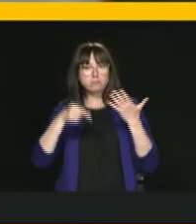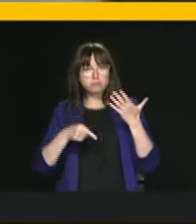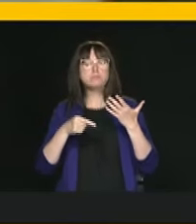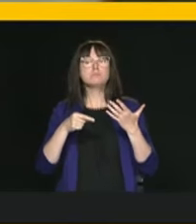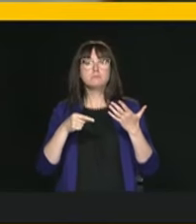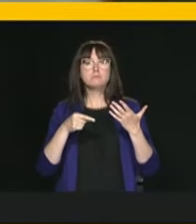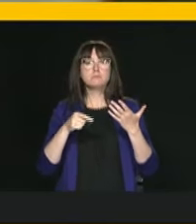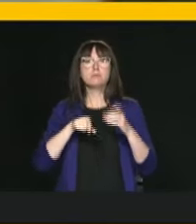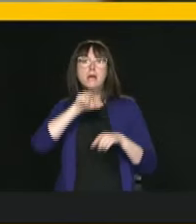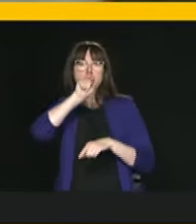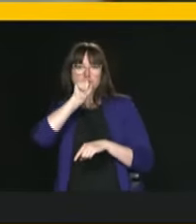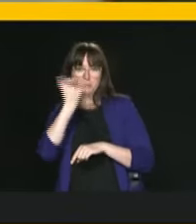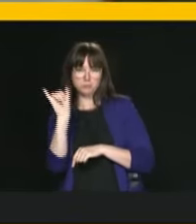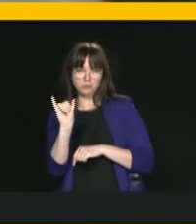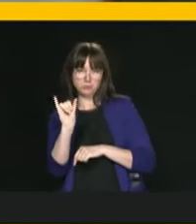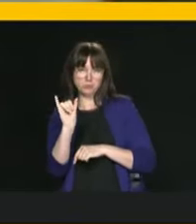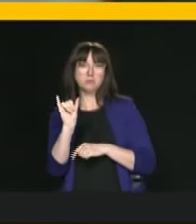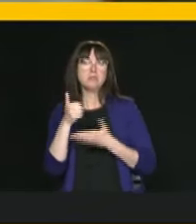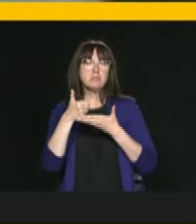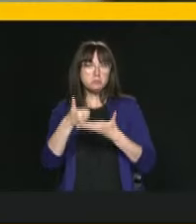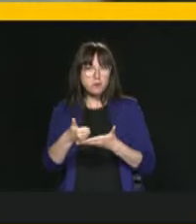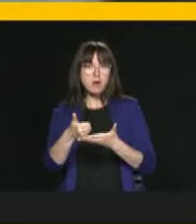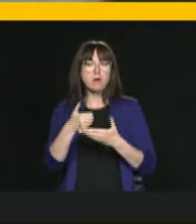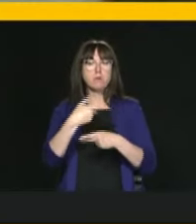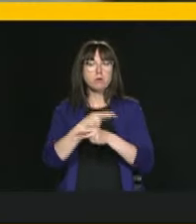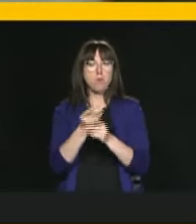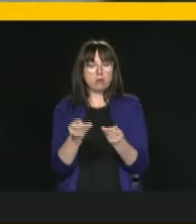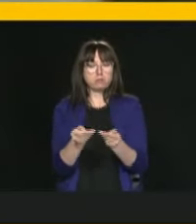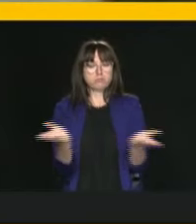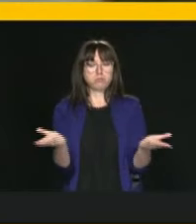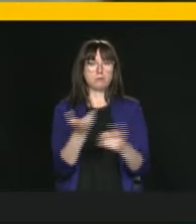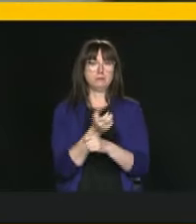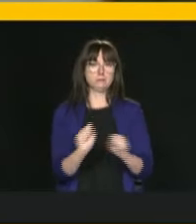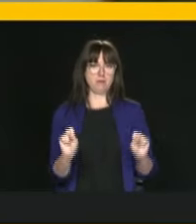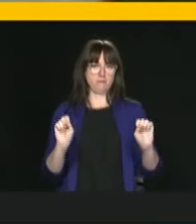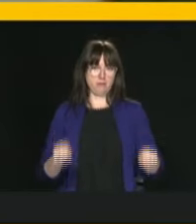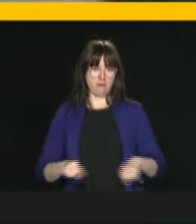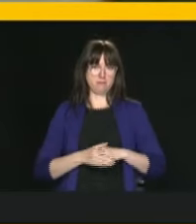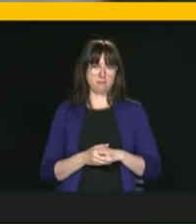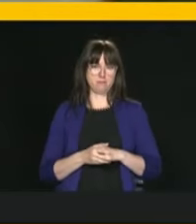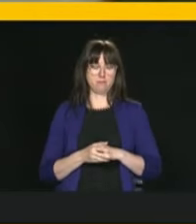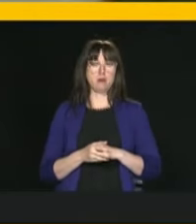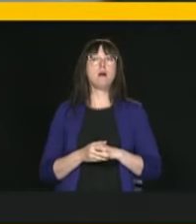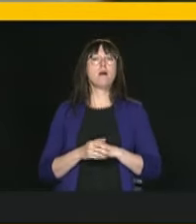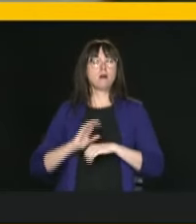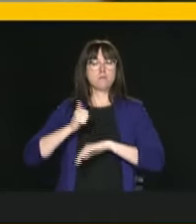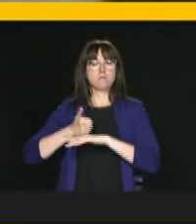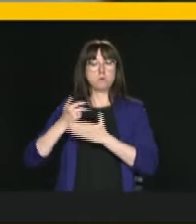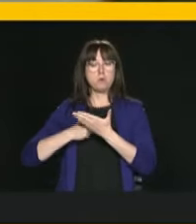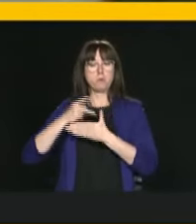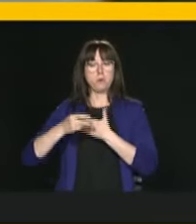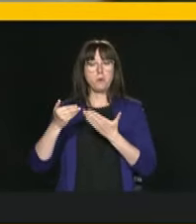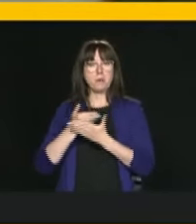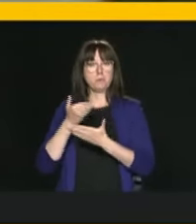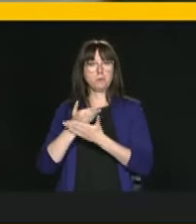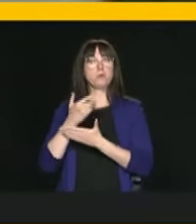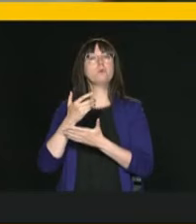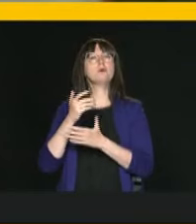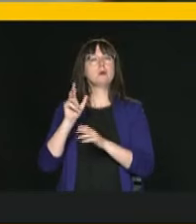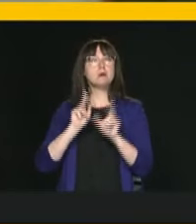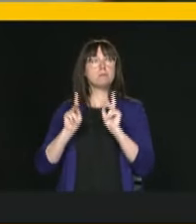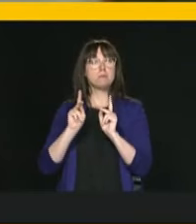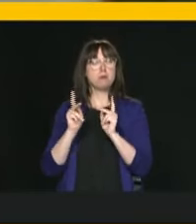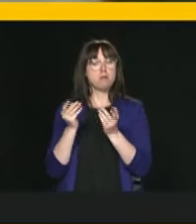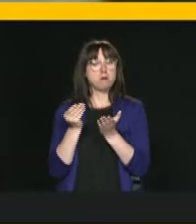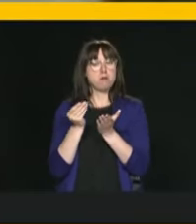market changes. And we are setting up a program that will allow the government to buy additional products that could be wasted